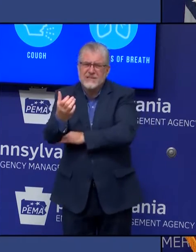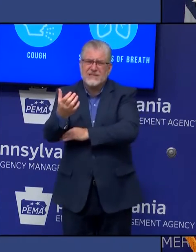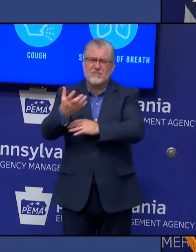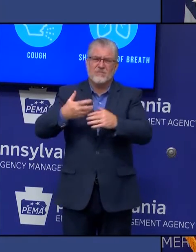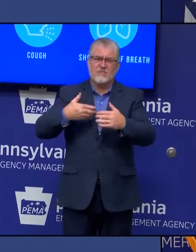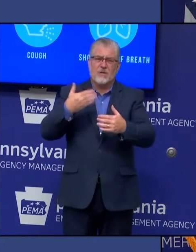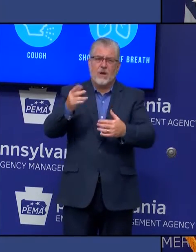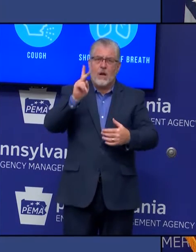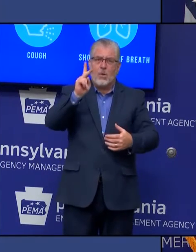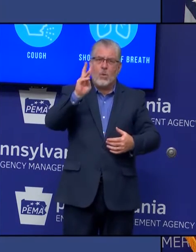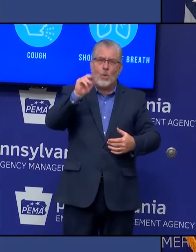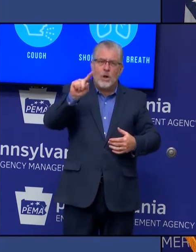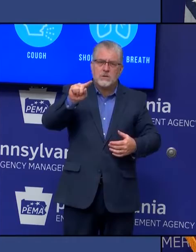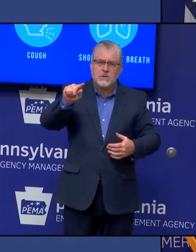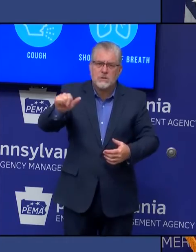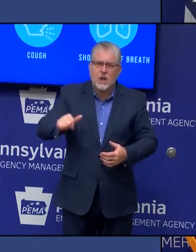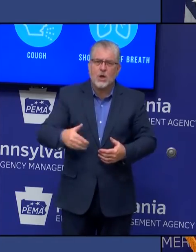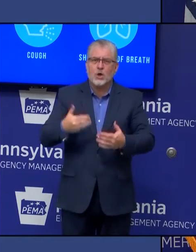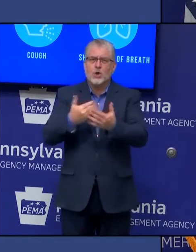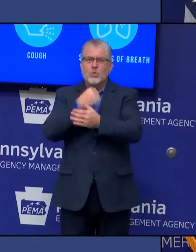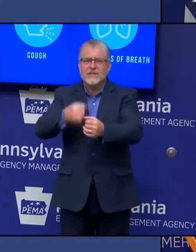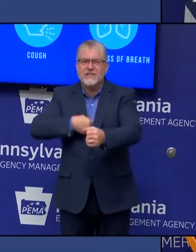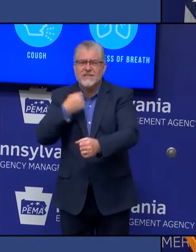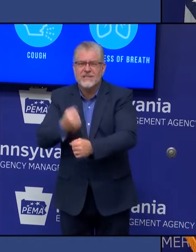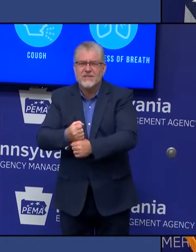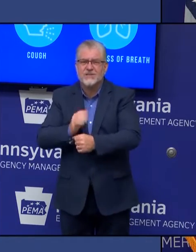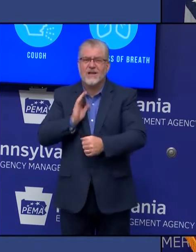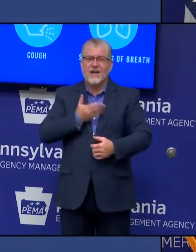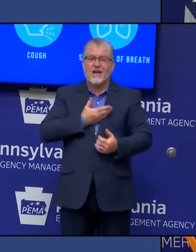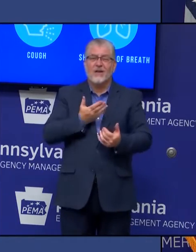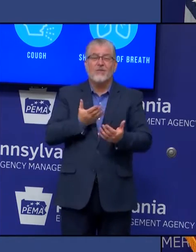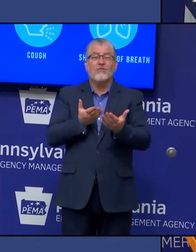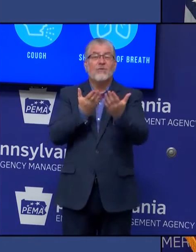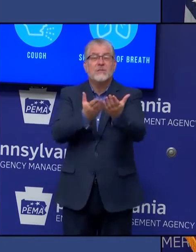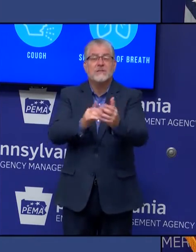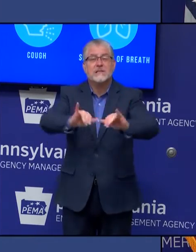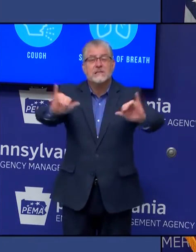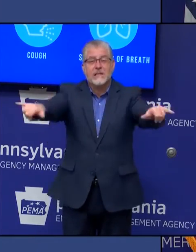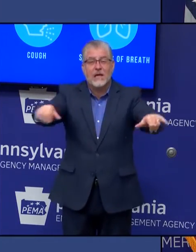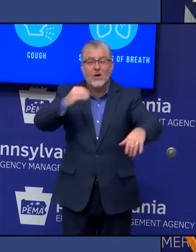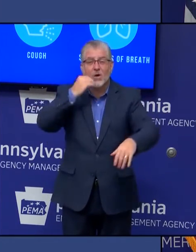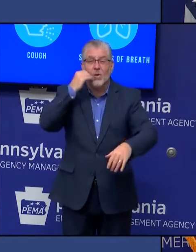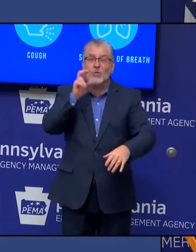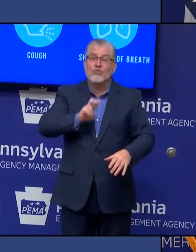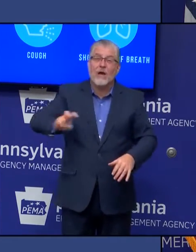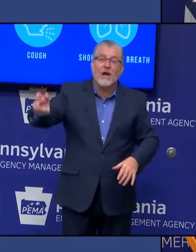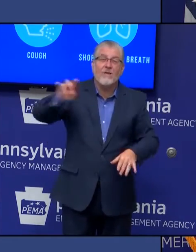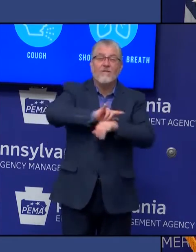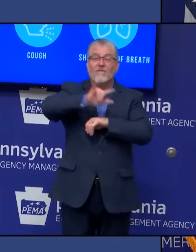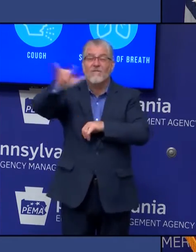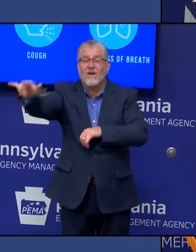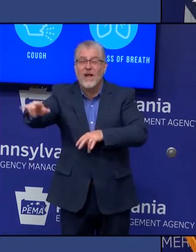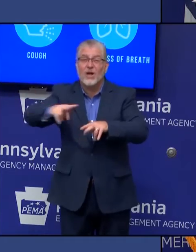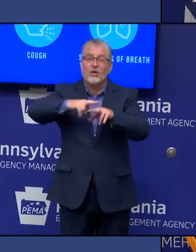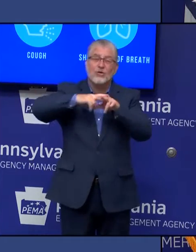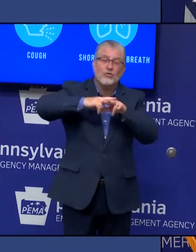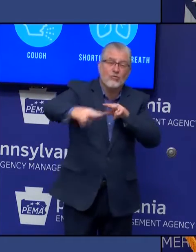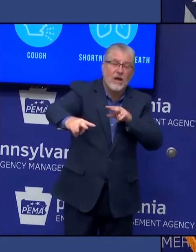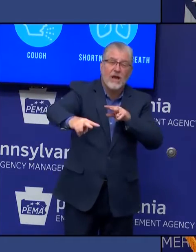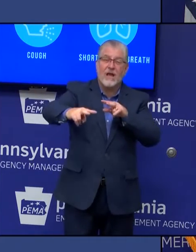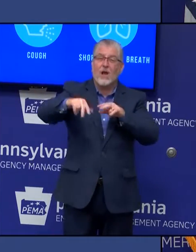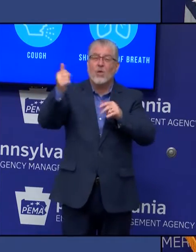your household, not to travel, so not to go on planes, not to go on trains and other means of travel, and to